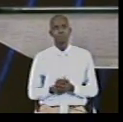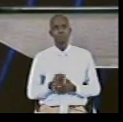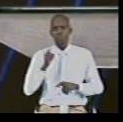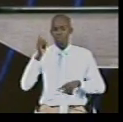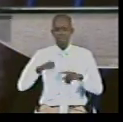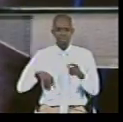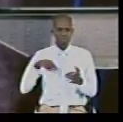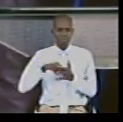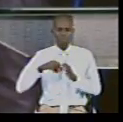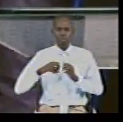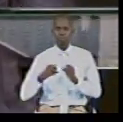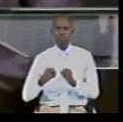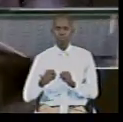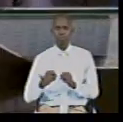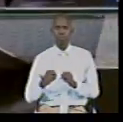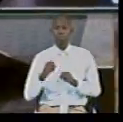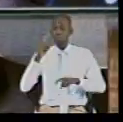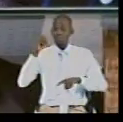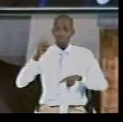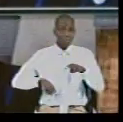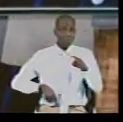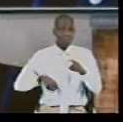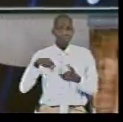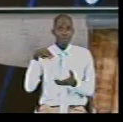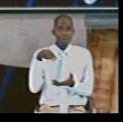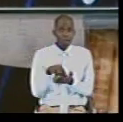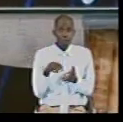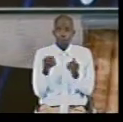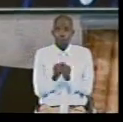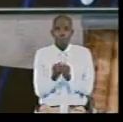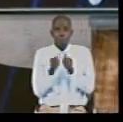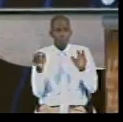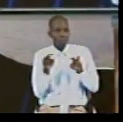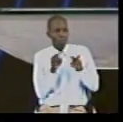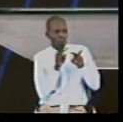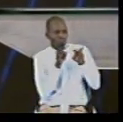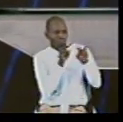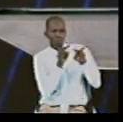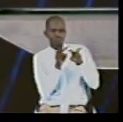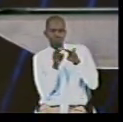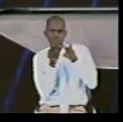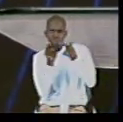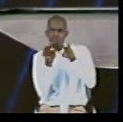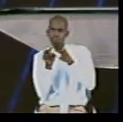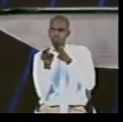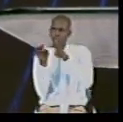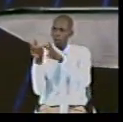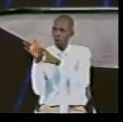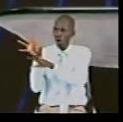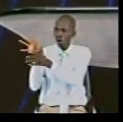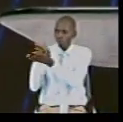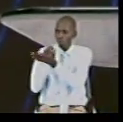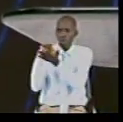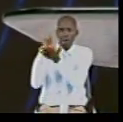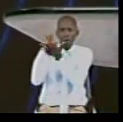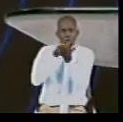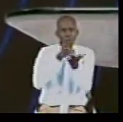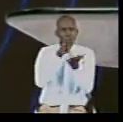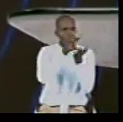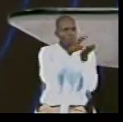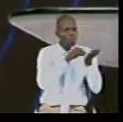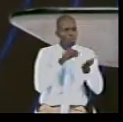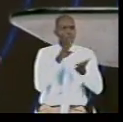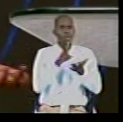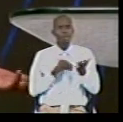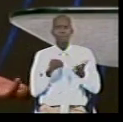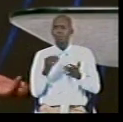firm. You cannot stand without looking at somebody and emulating them and copying